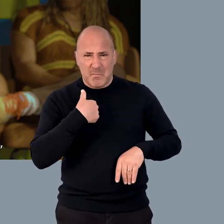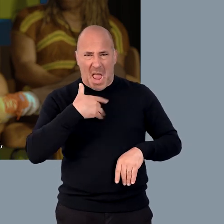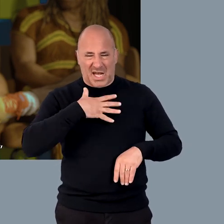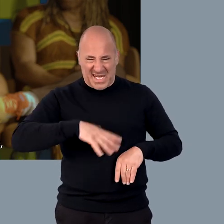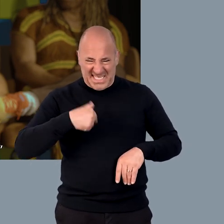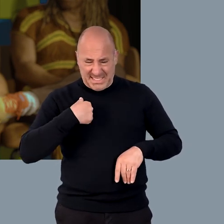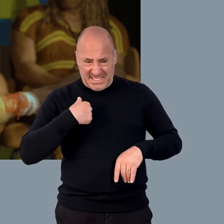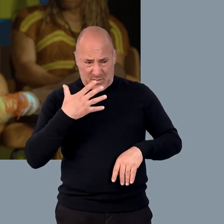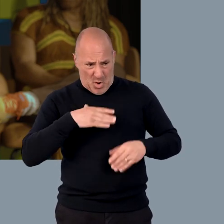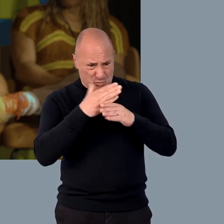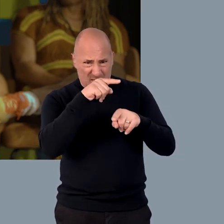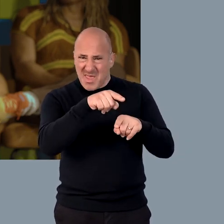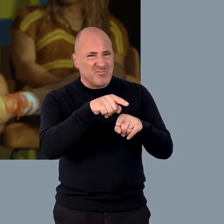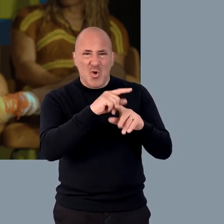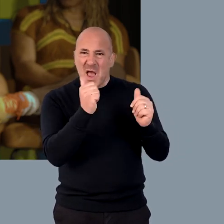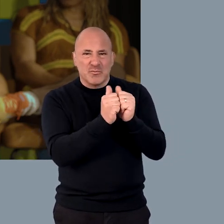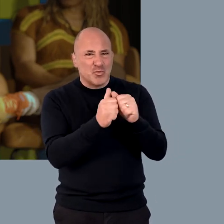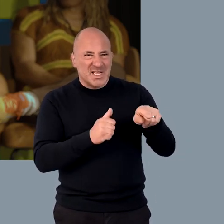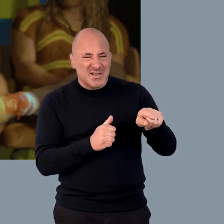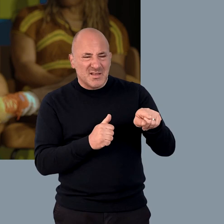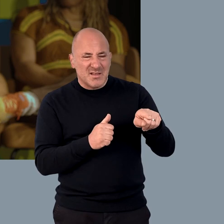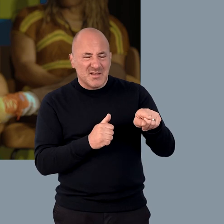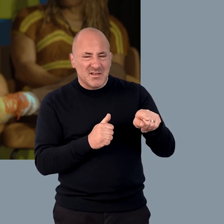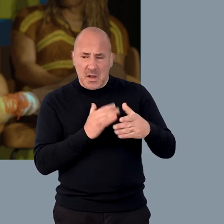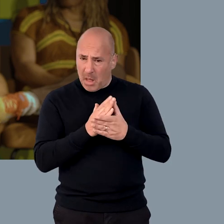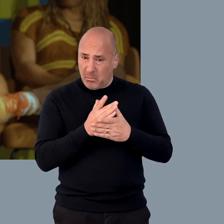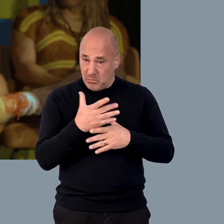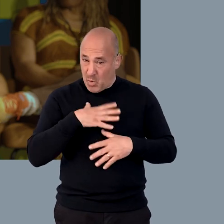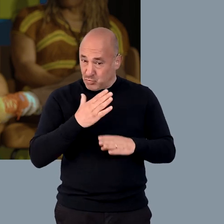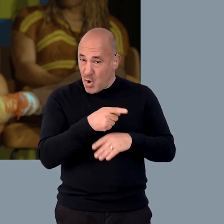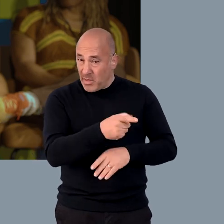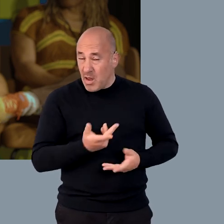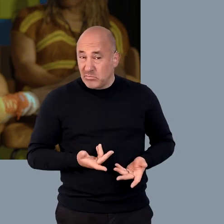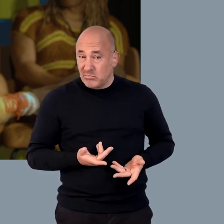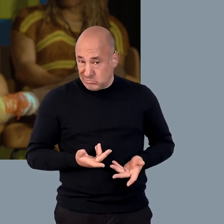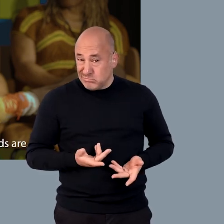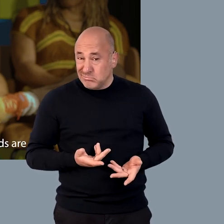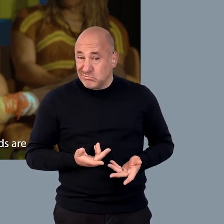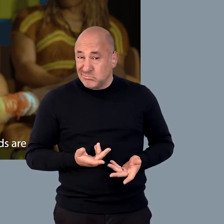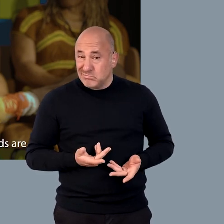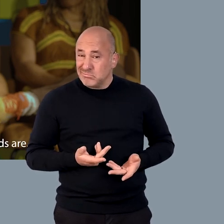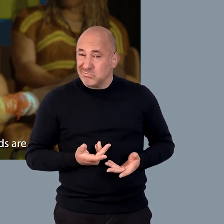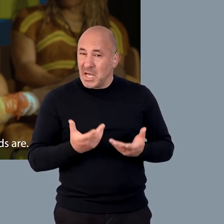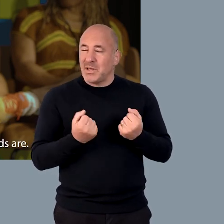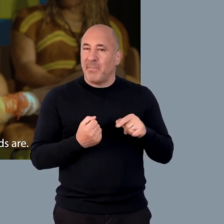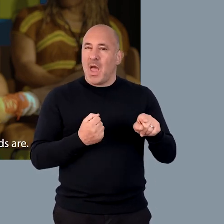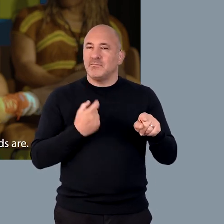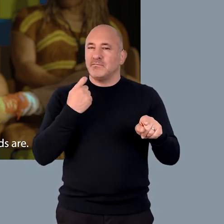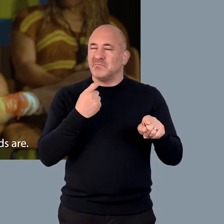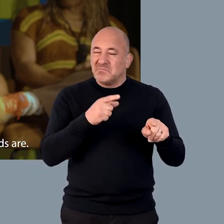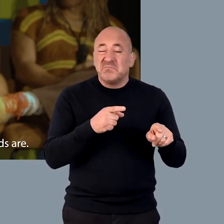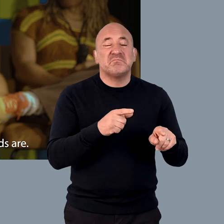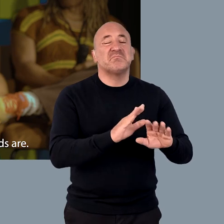picking your fights Like if the space that you do that you think you want to work in actually is not being